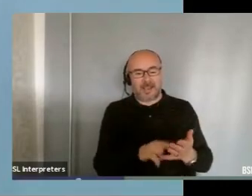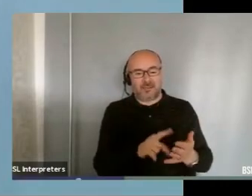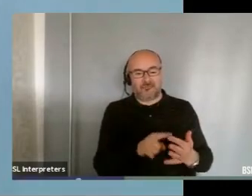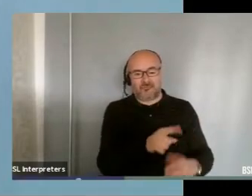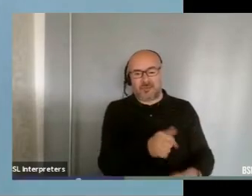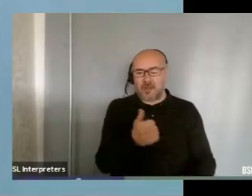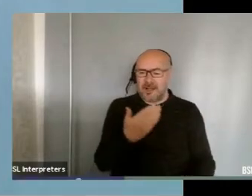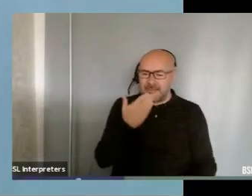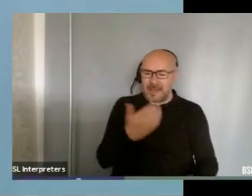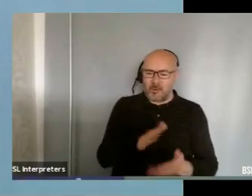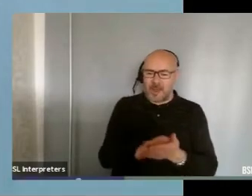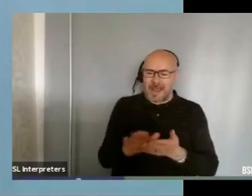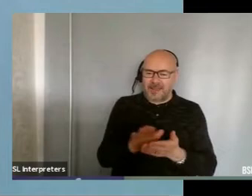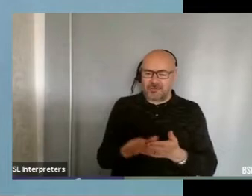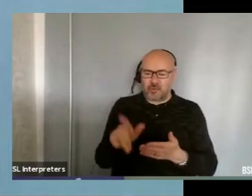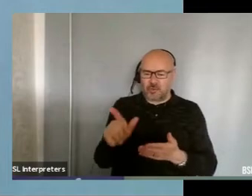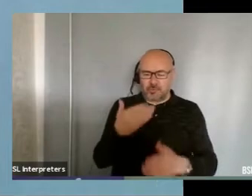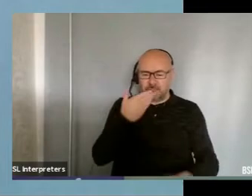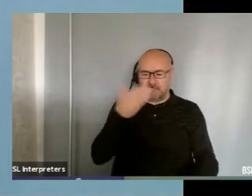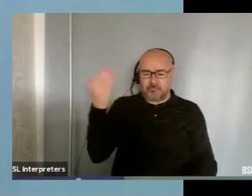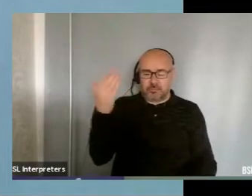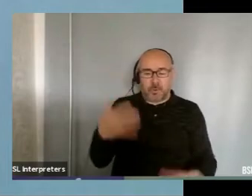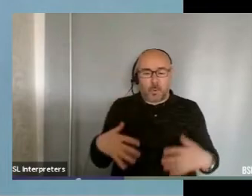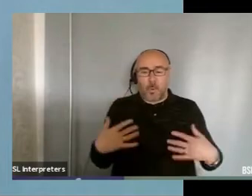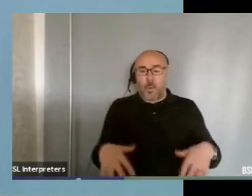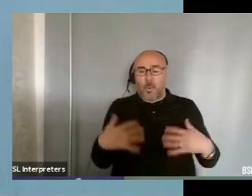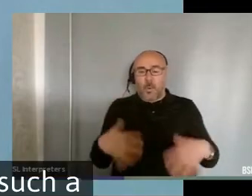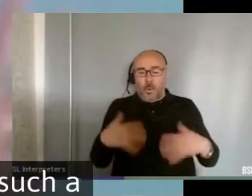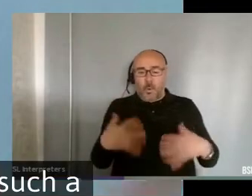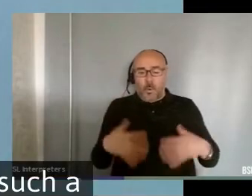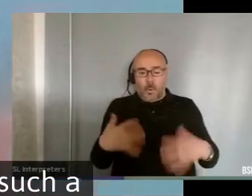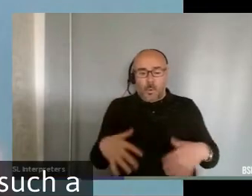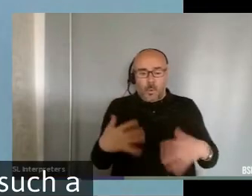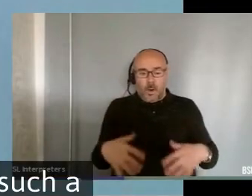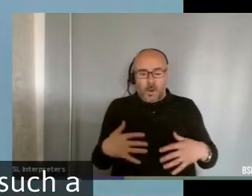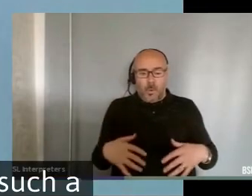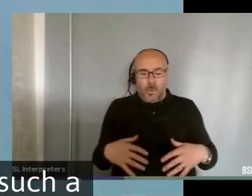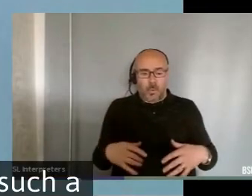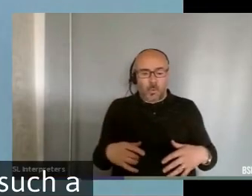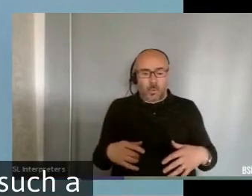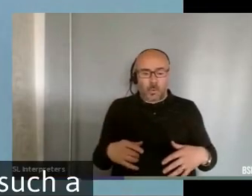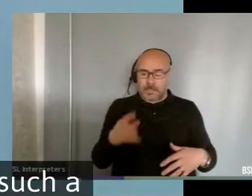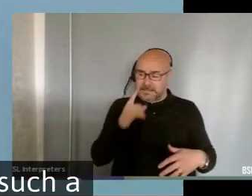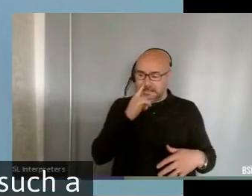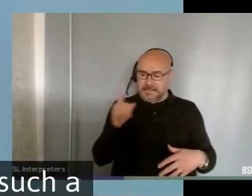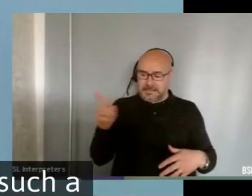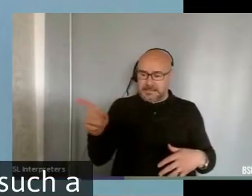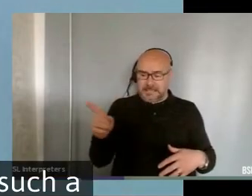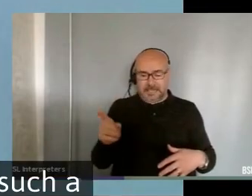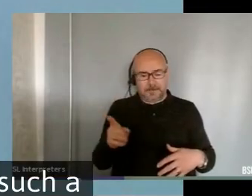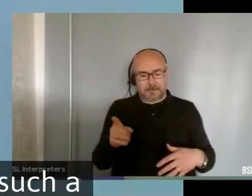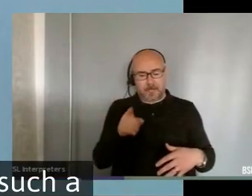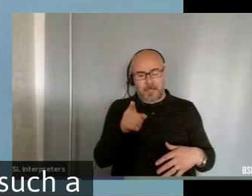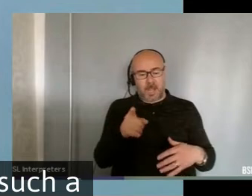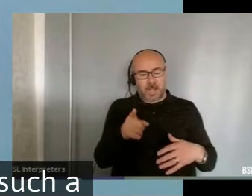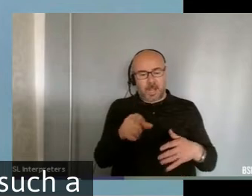That presentation was amazing and inspiring, and I feel hope. And you laid out the challenges in such a very practical